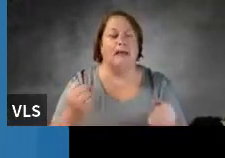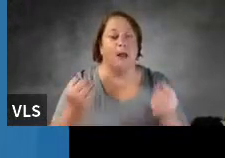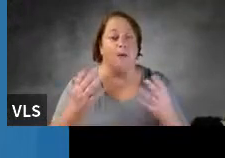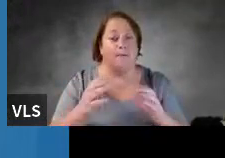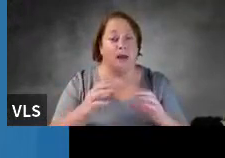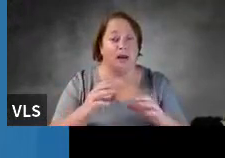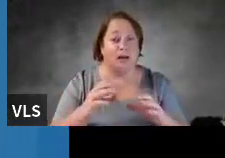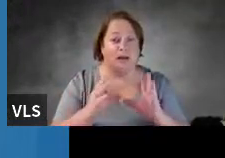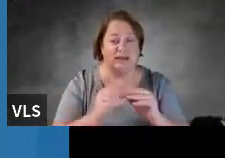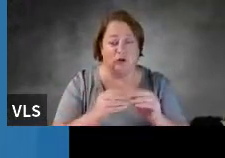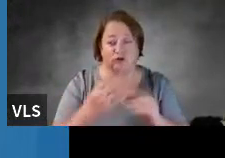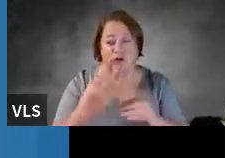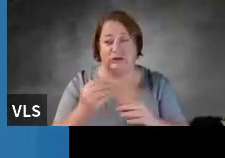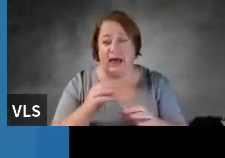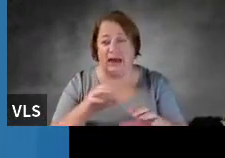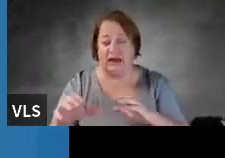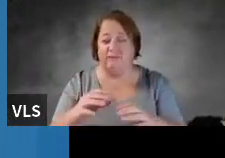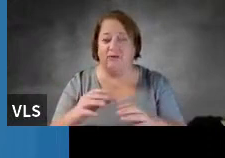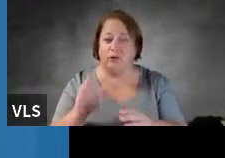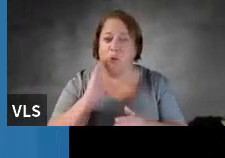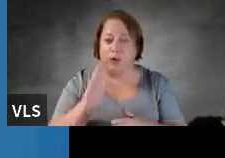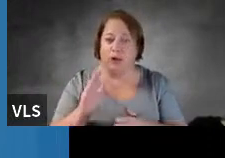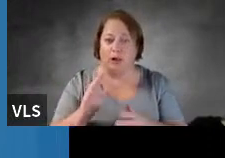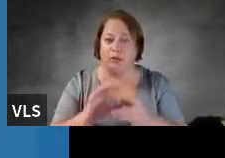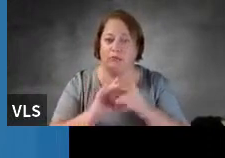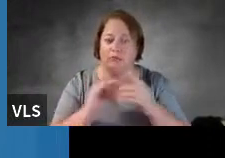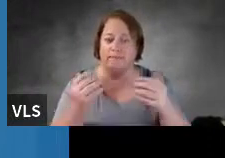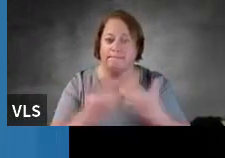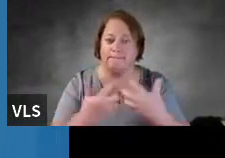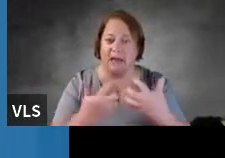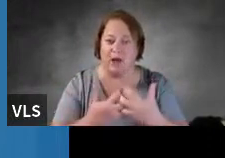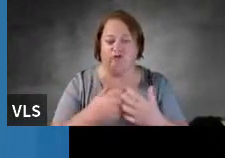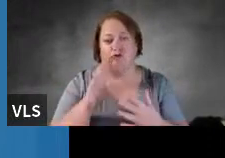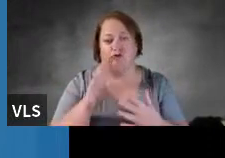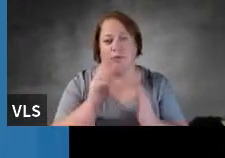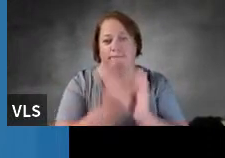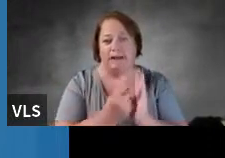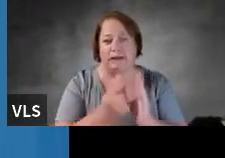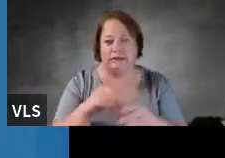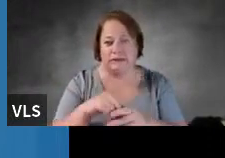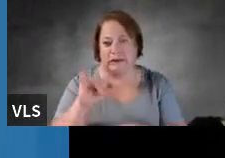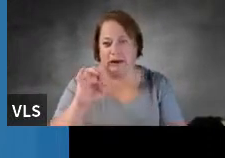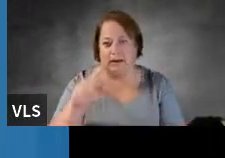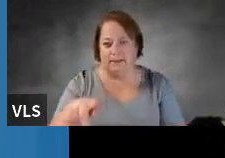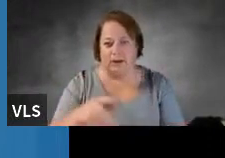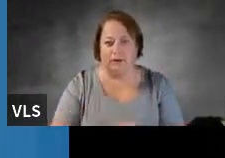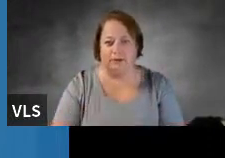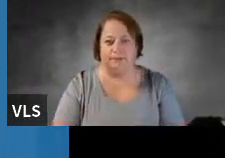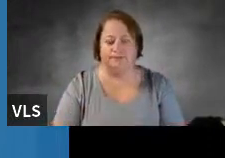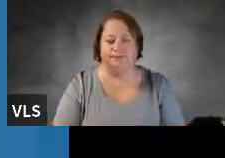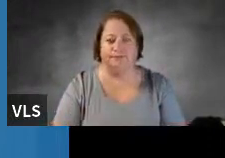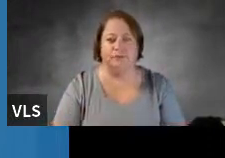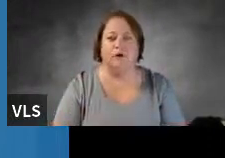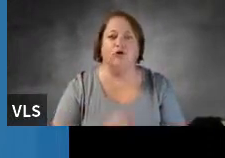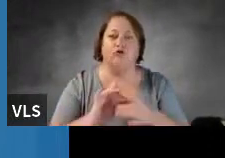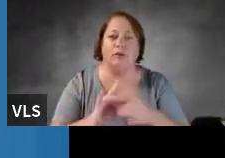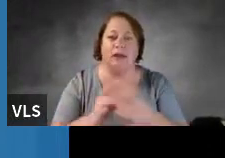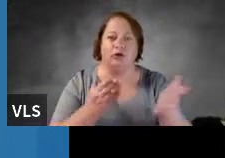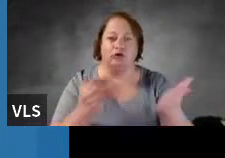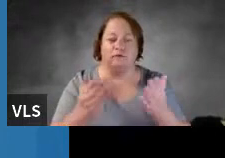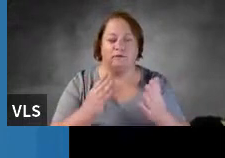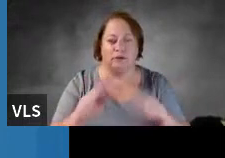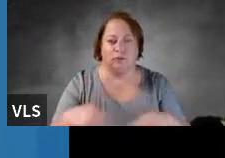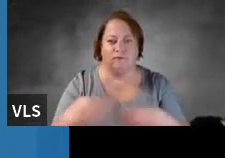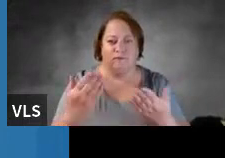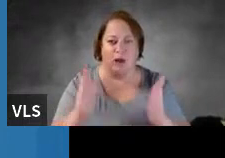will be comparable to the number of service minutes indicated in the individualized educational plan. Related service providers will be